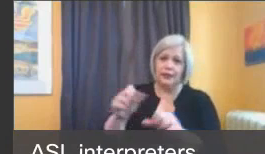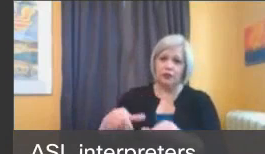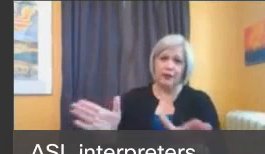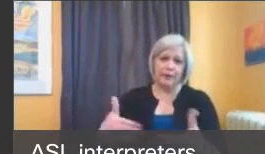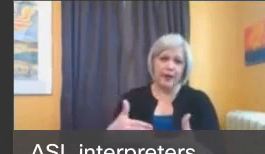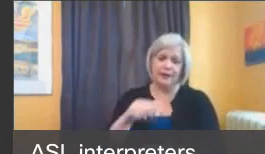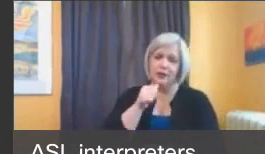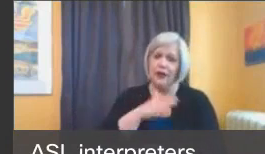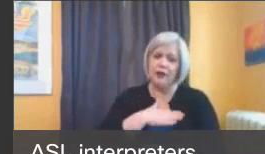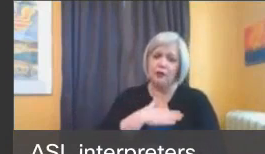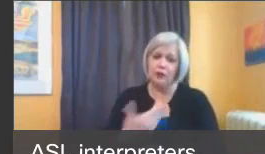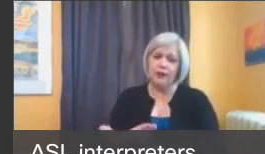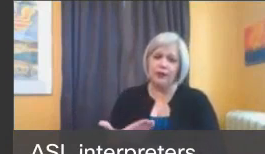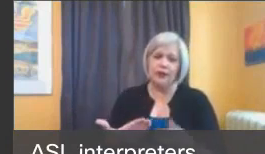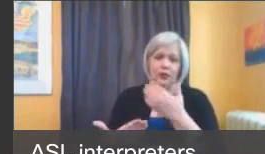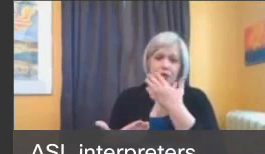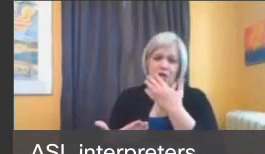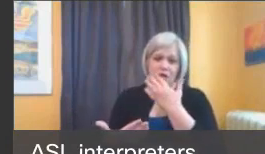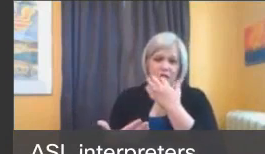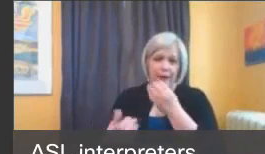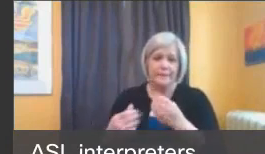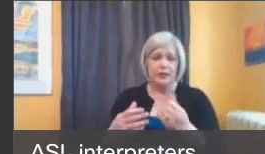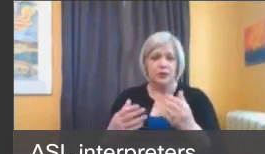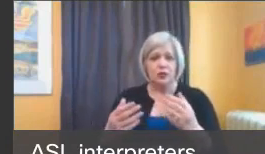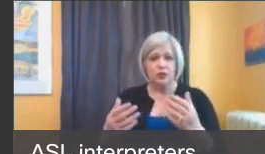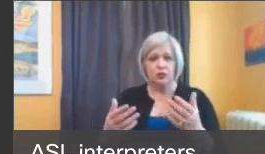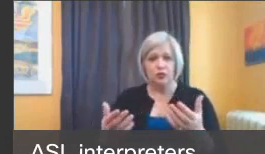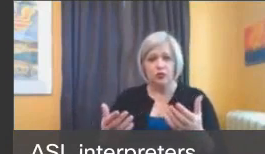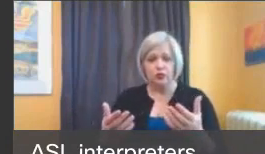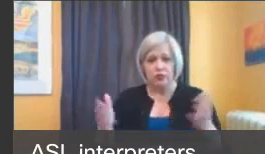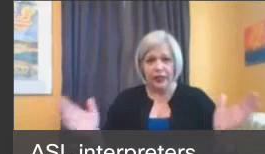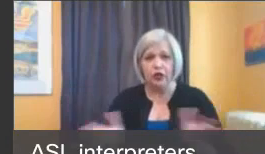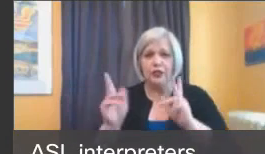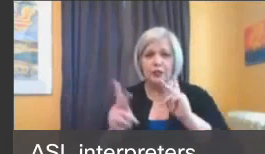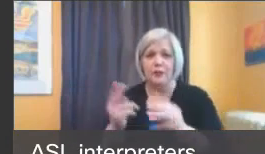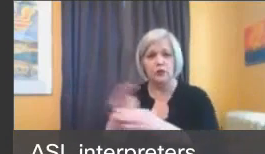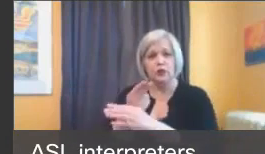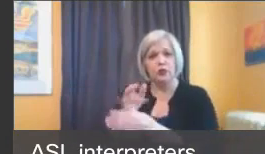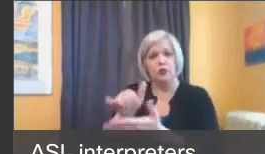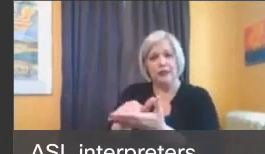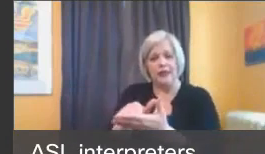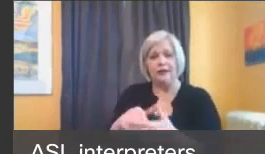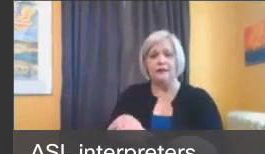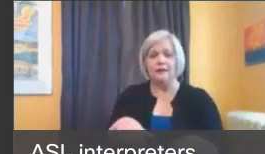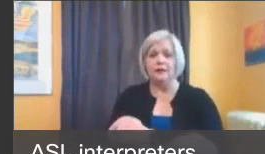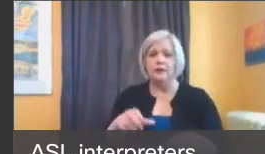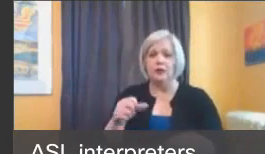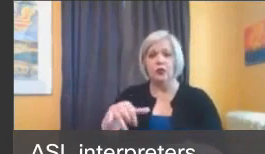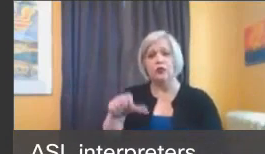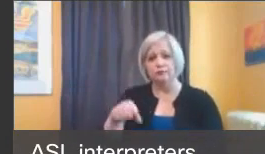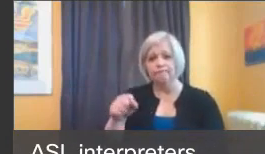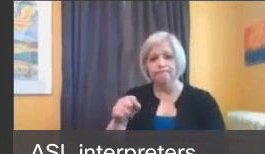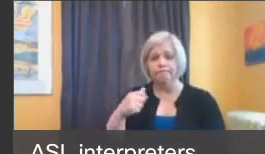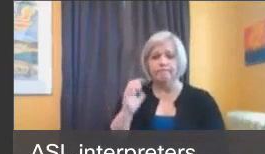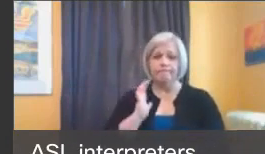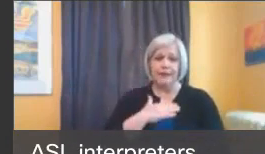willingness to promote those methods, promoting vote by mail and having drop boxes available. So Broward County